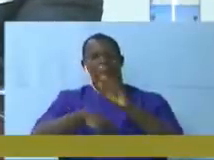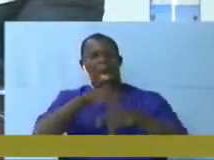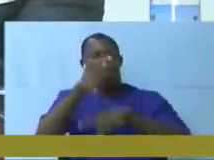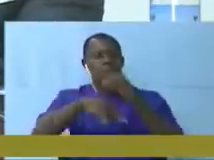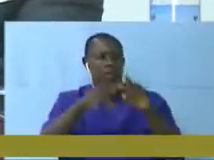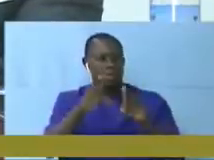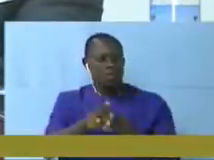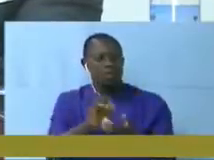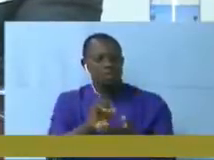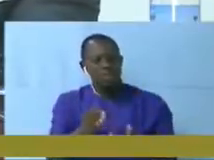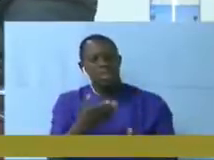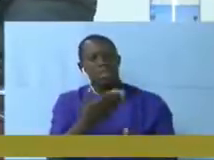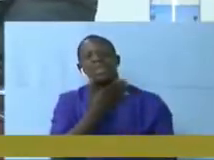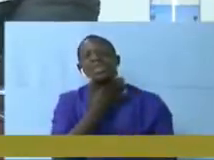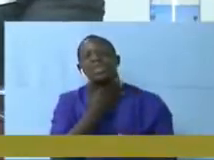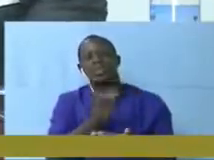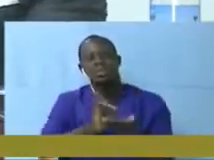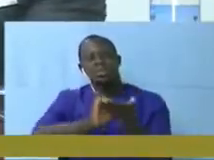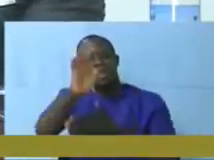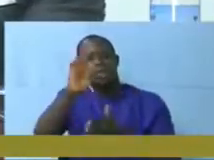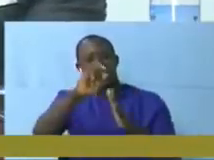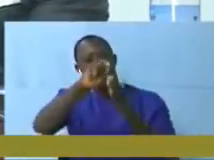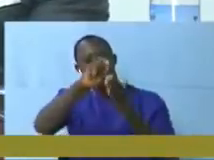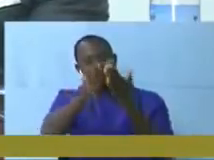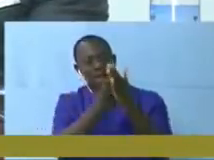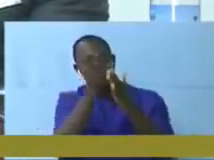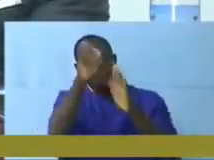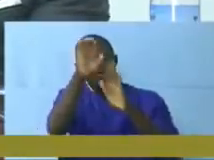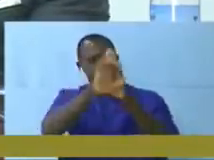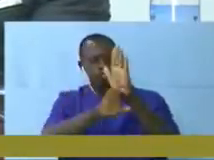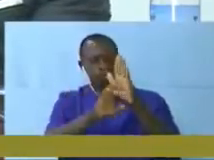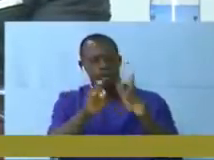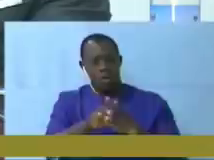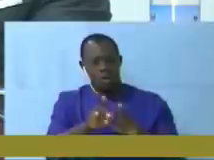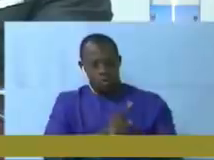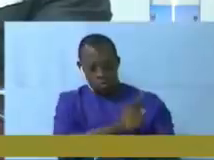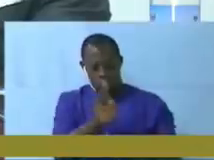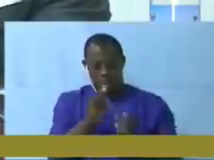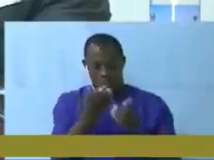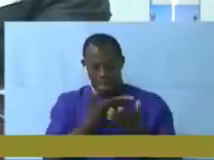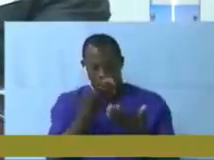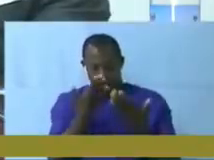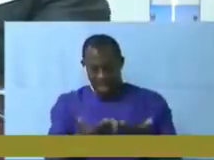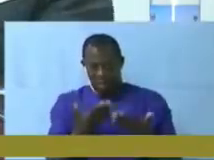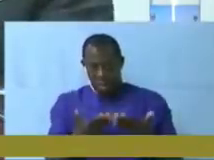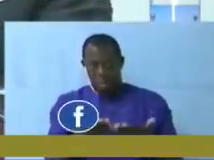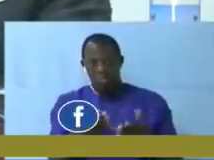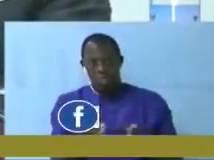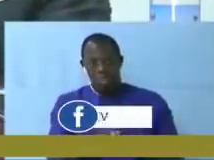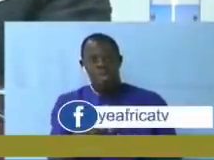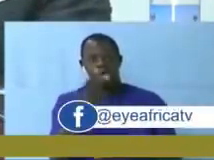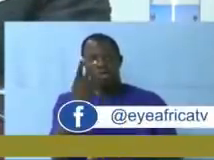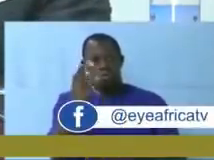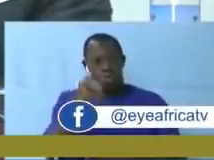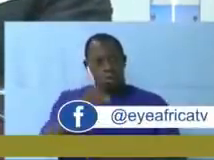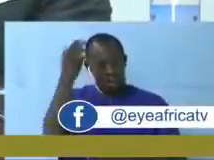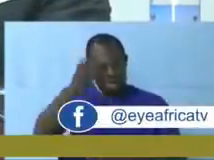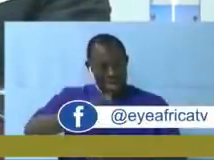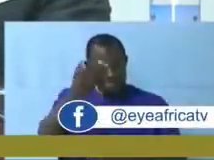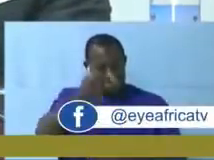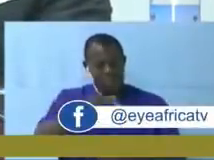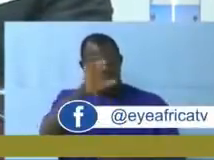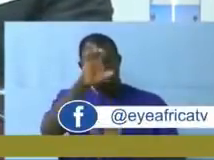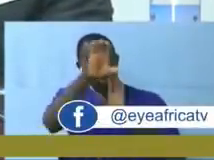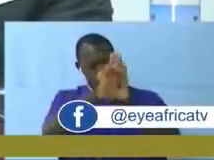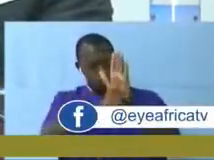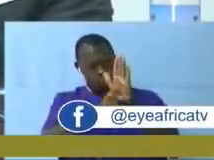the passage of the draft constitution that we currently have on the table. Lolu dolel bobu ak tenka bobu nga xamne